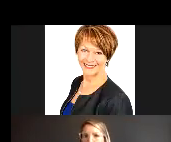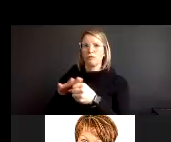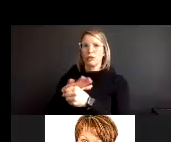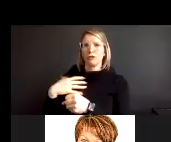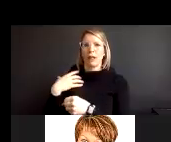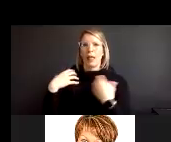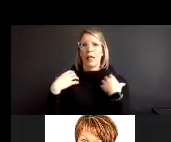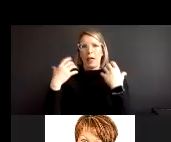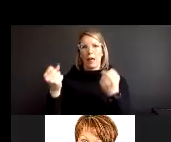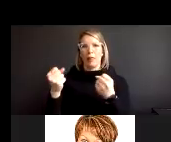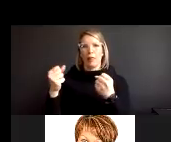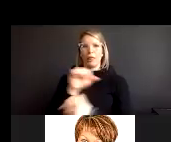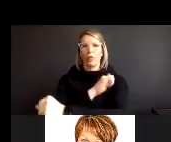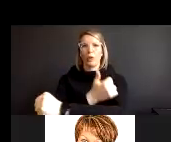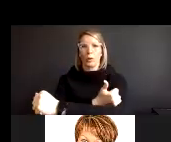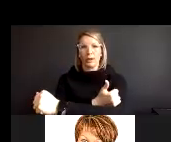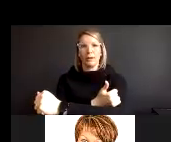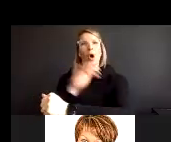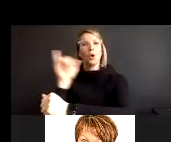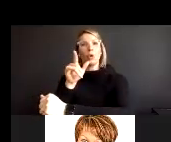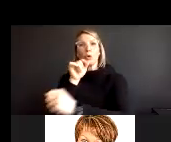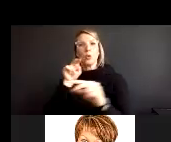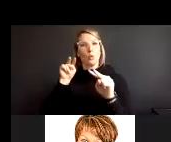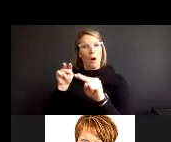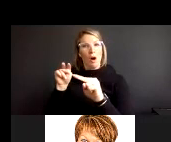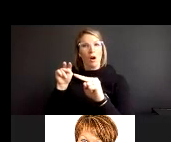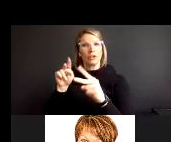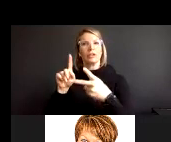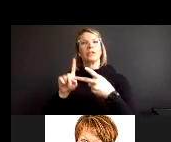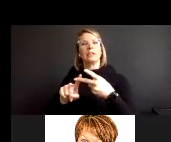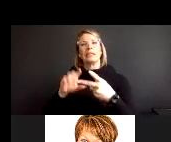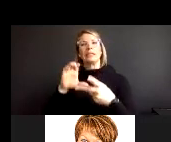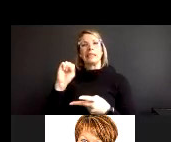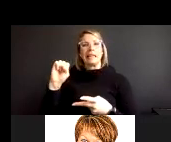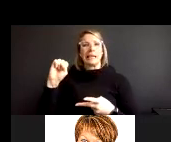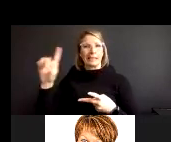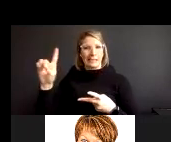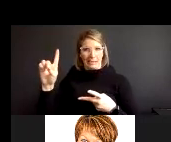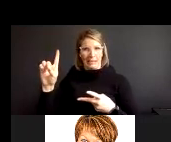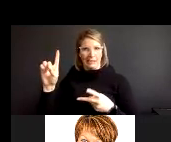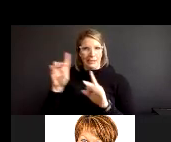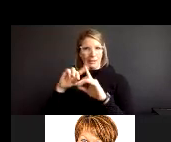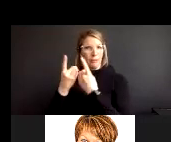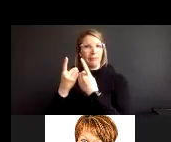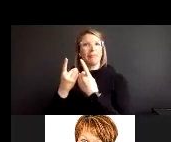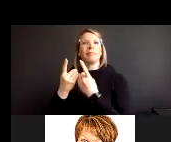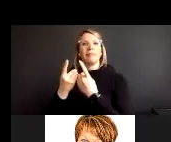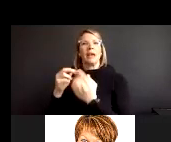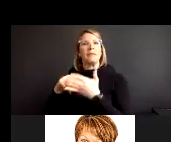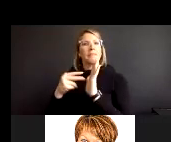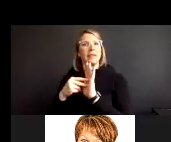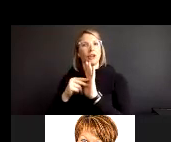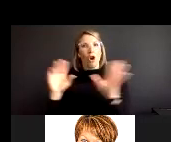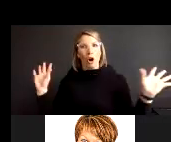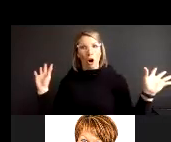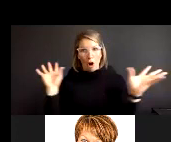Department of Children, Seniors, and Social Development. So this means that all those reports and evaluations and investigations, that all takes place at the regional health